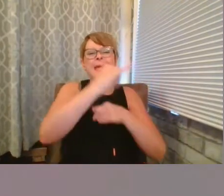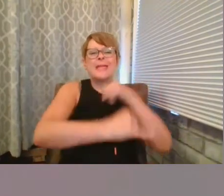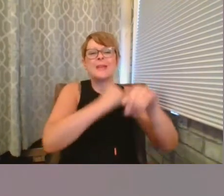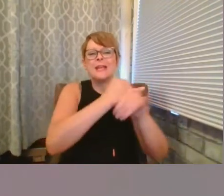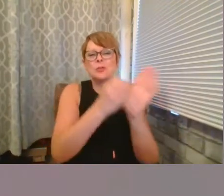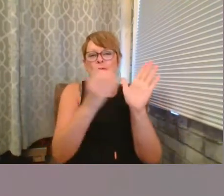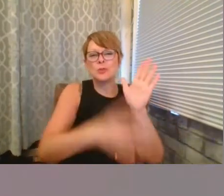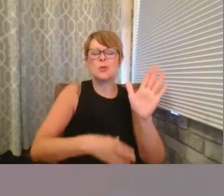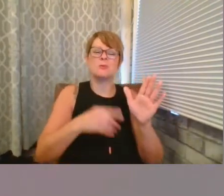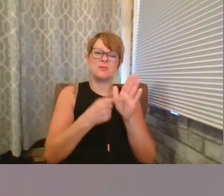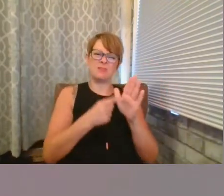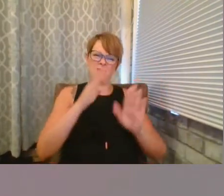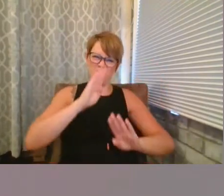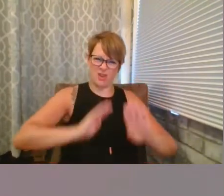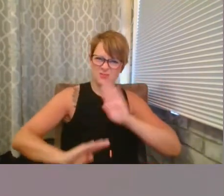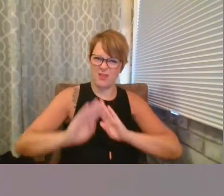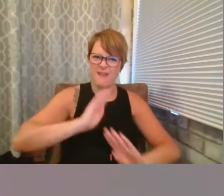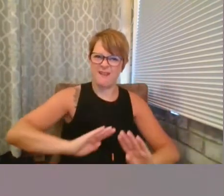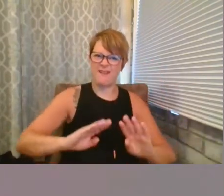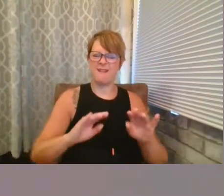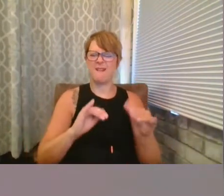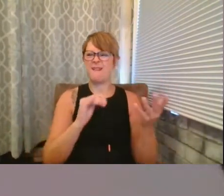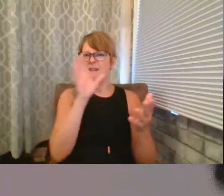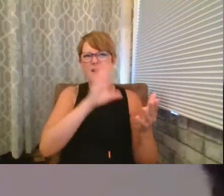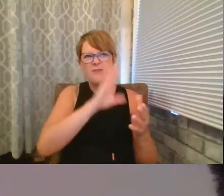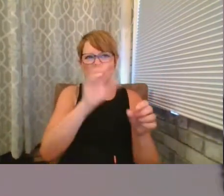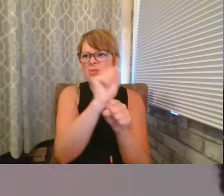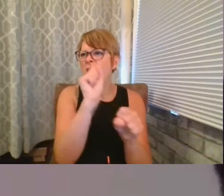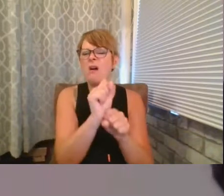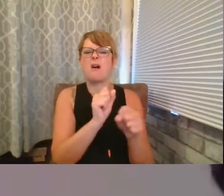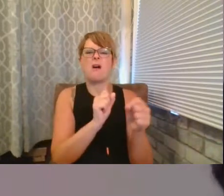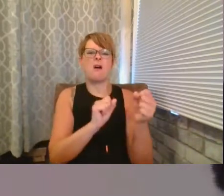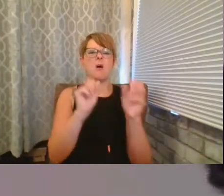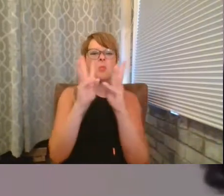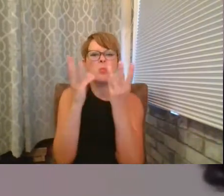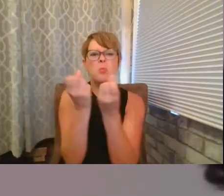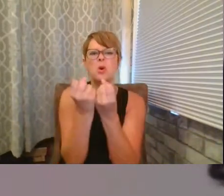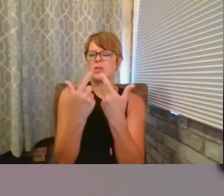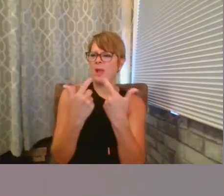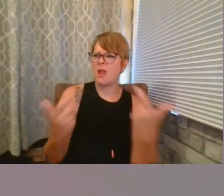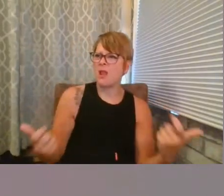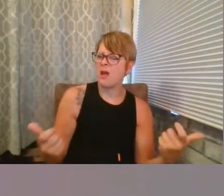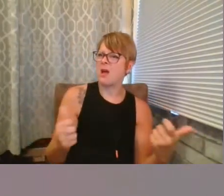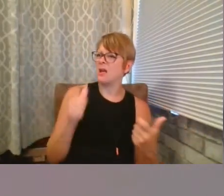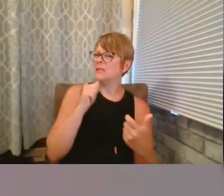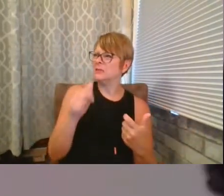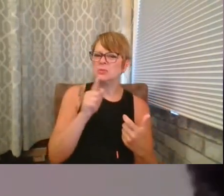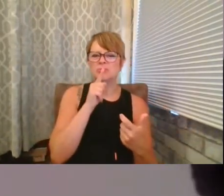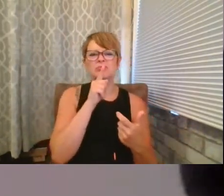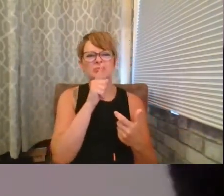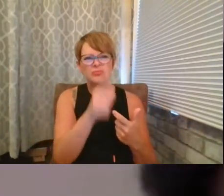frustrated when the job market or, other workshops that doesn't really go according to